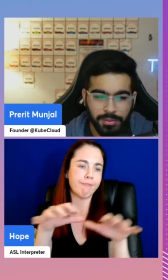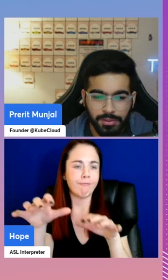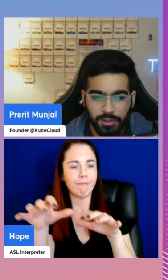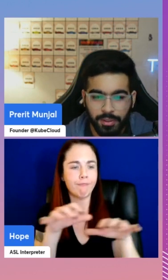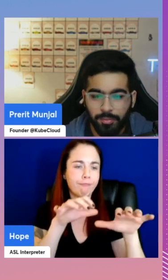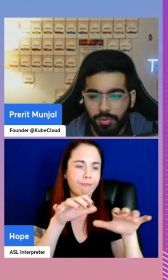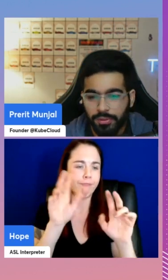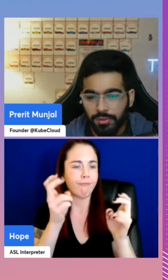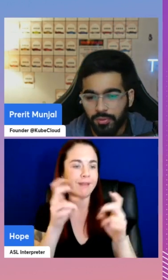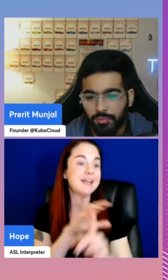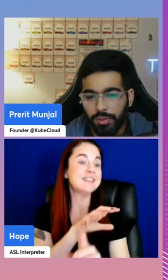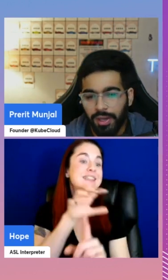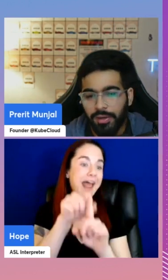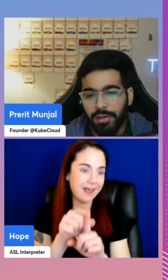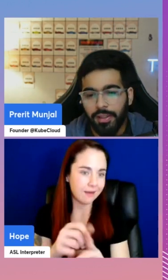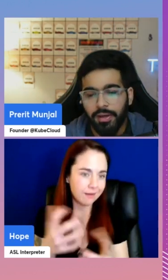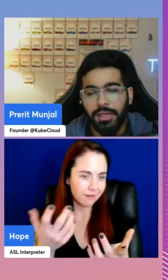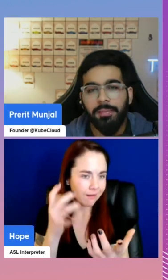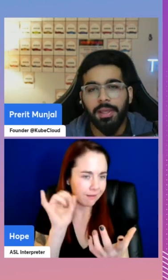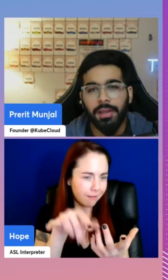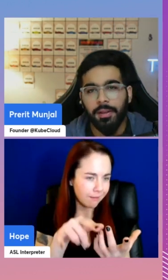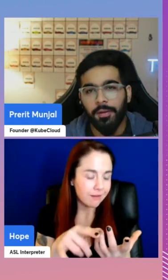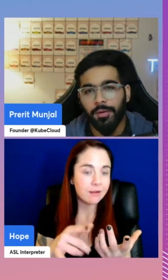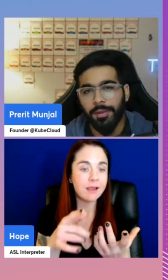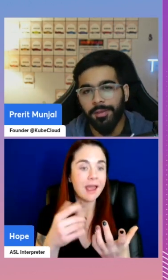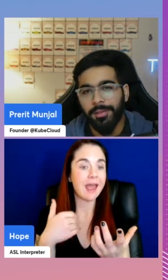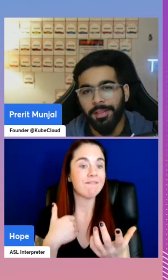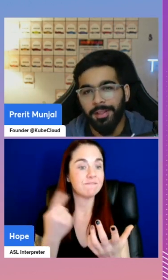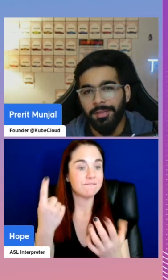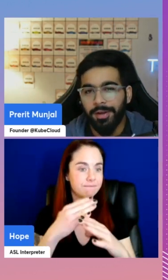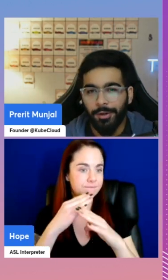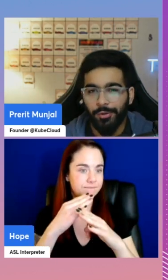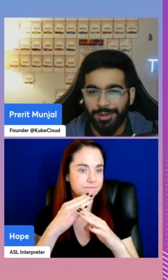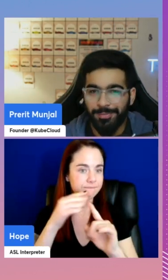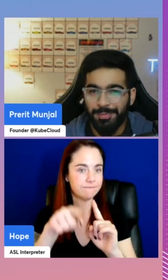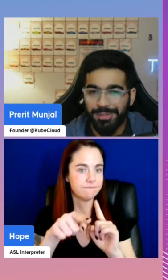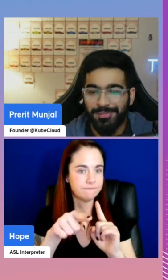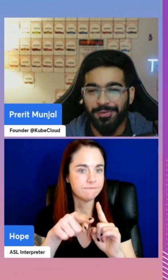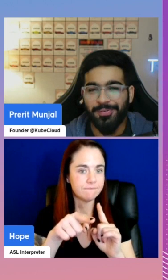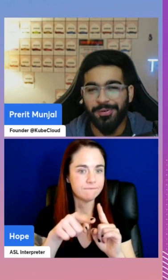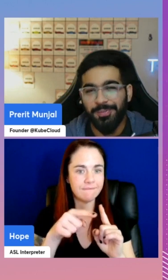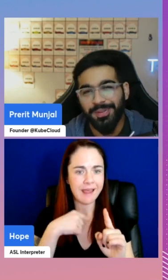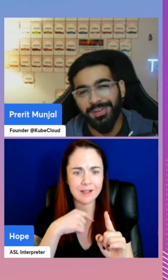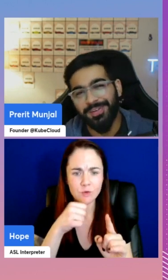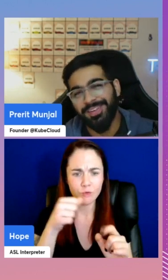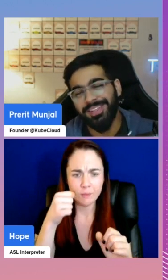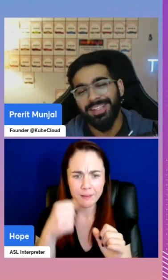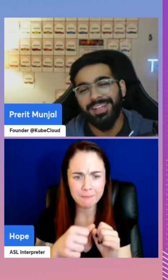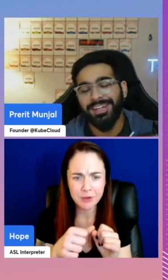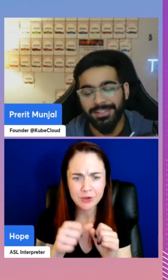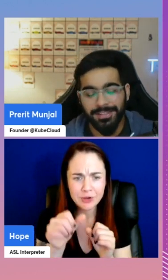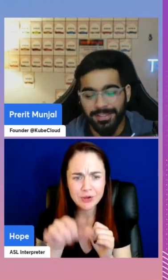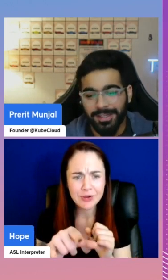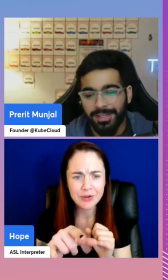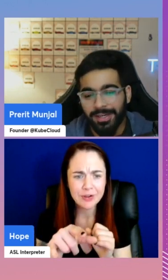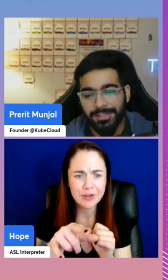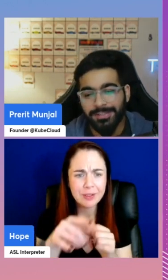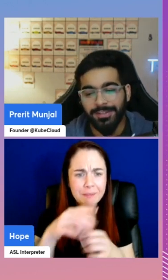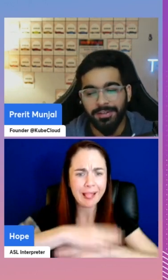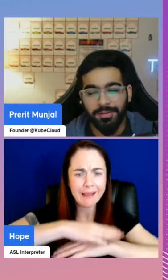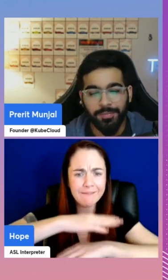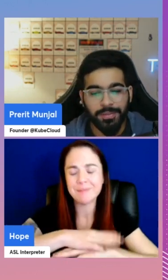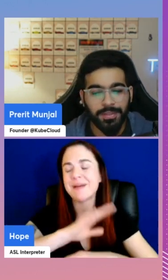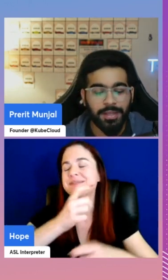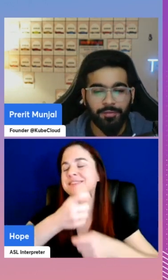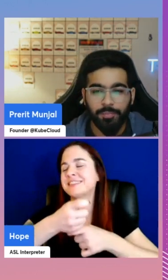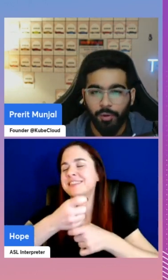attacker came to us, so we had a layer TBL. Okay, even I don't remember the full form. Okay, just kidding, it